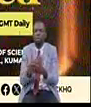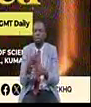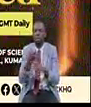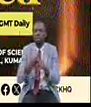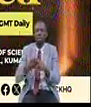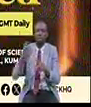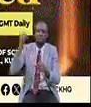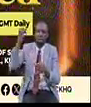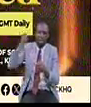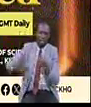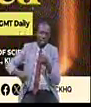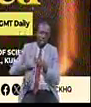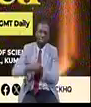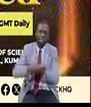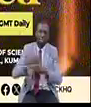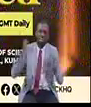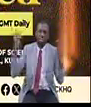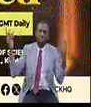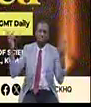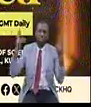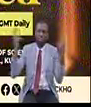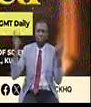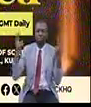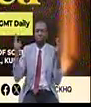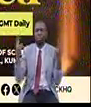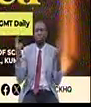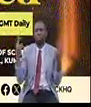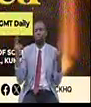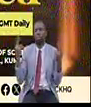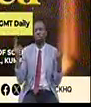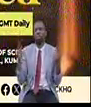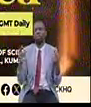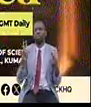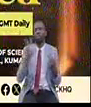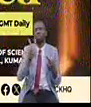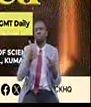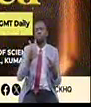26th, 29th and 30th of July respectively,